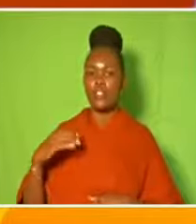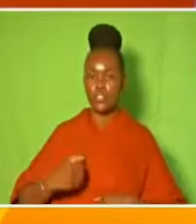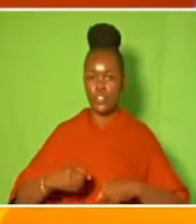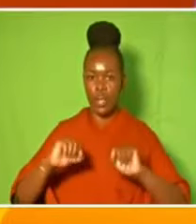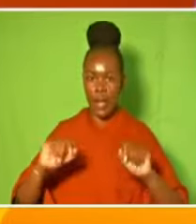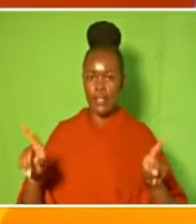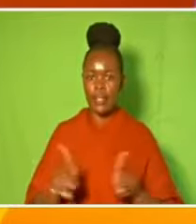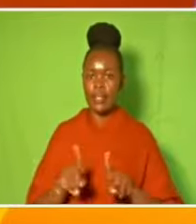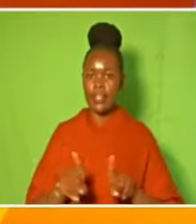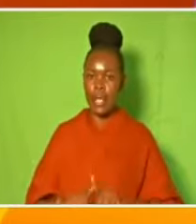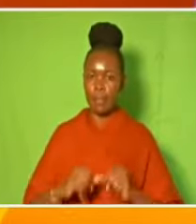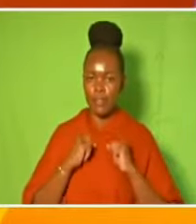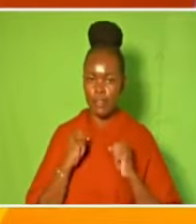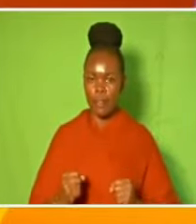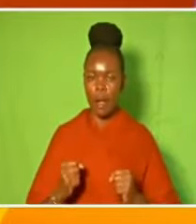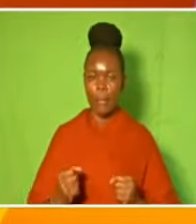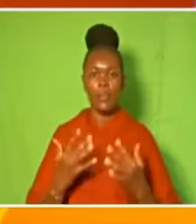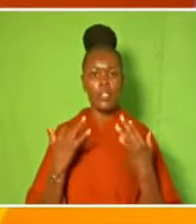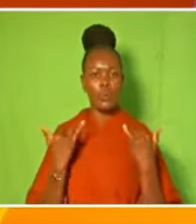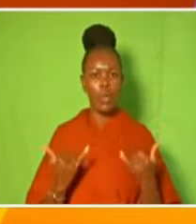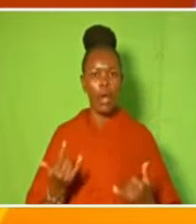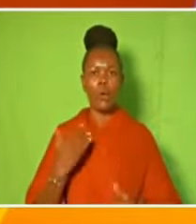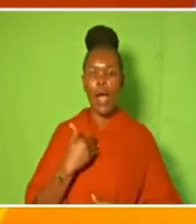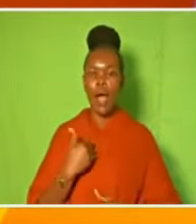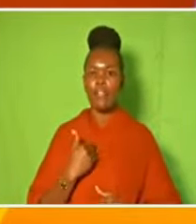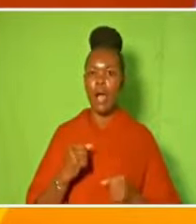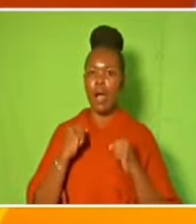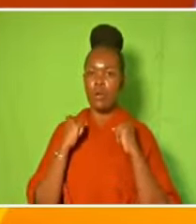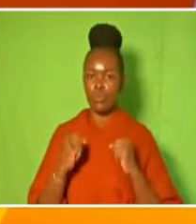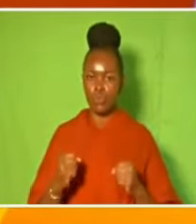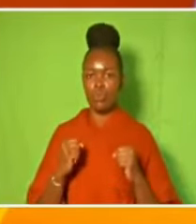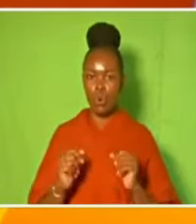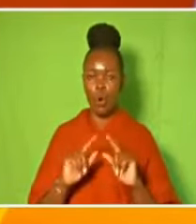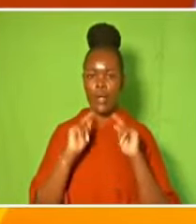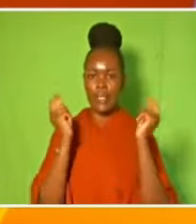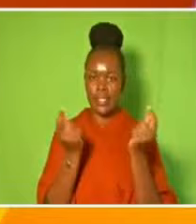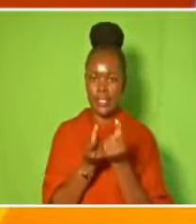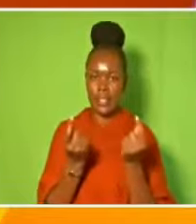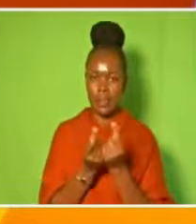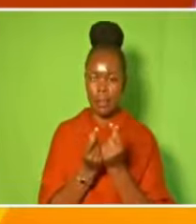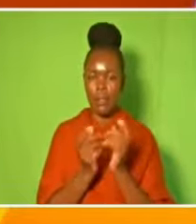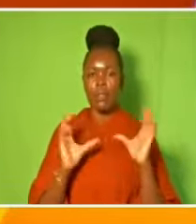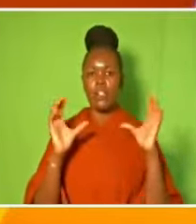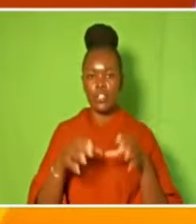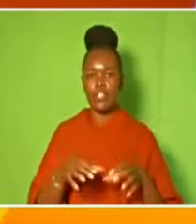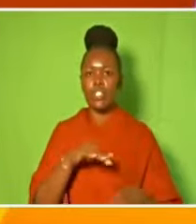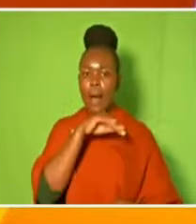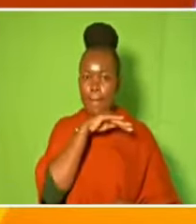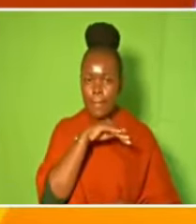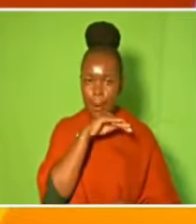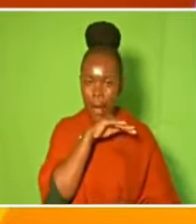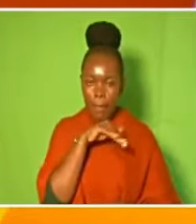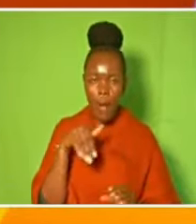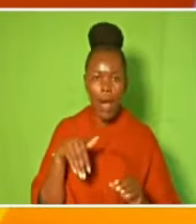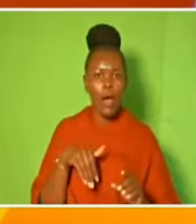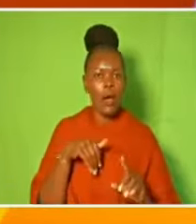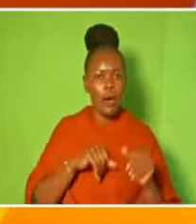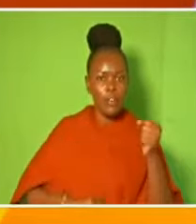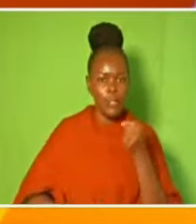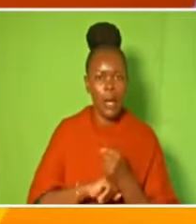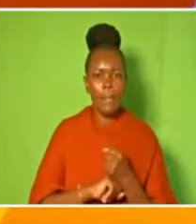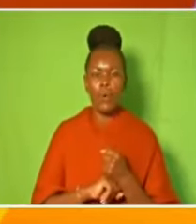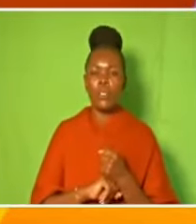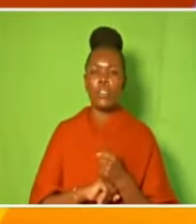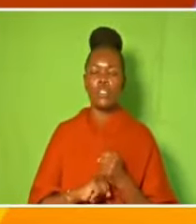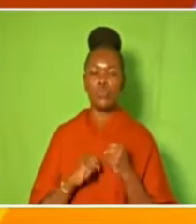firm. So we have a very strong machinery. Jeshi ya baba ambao wameamua